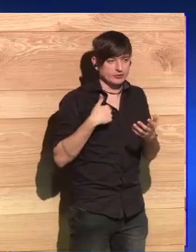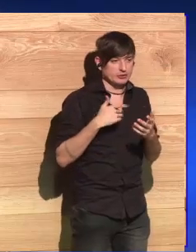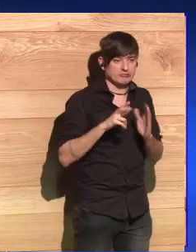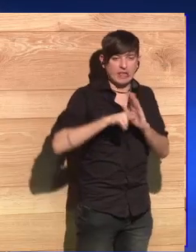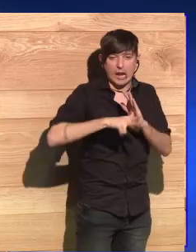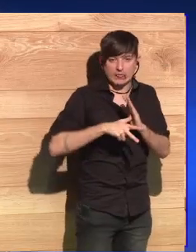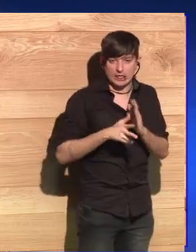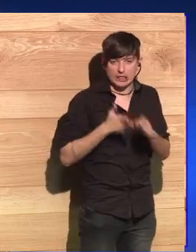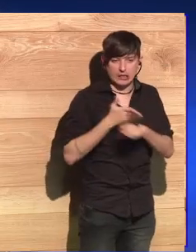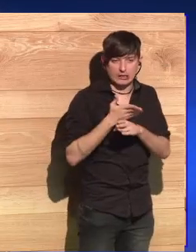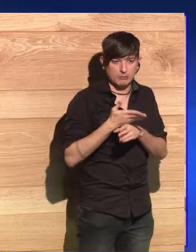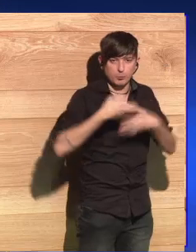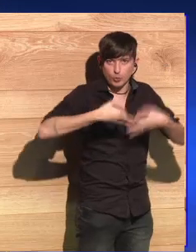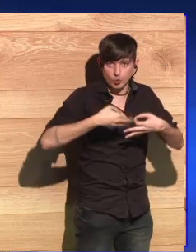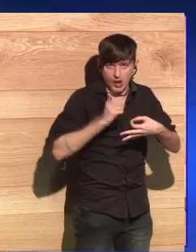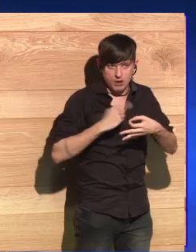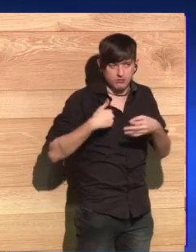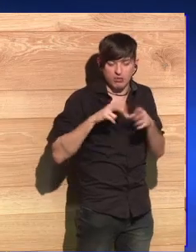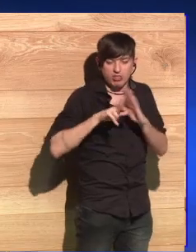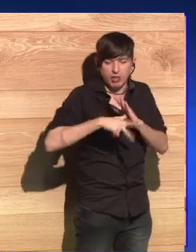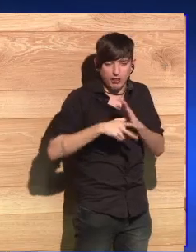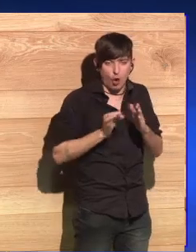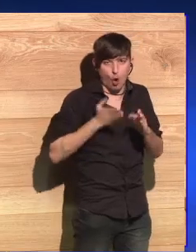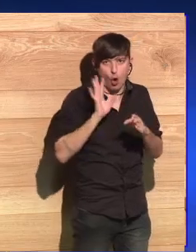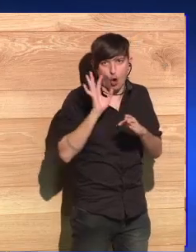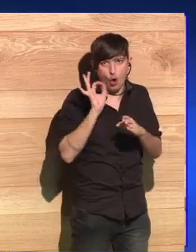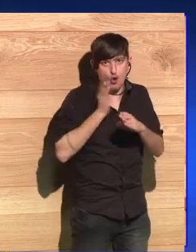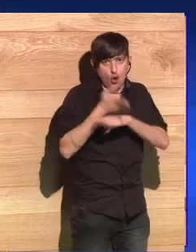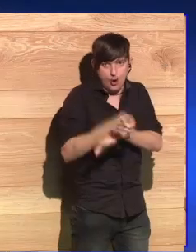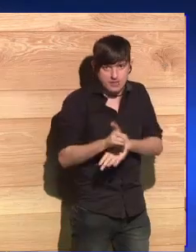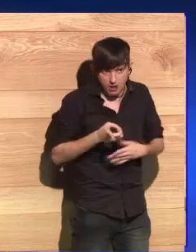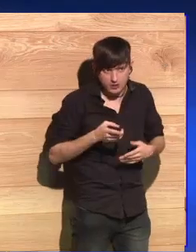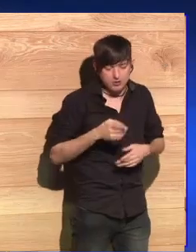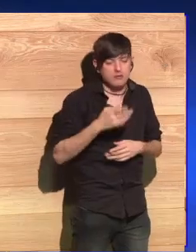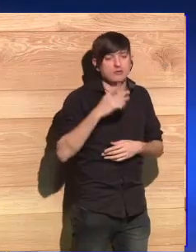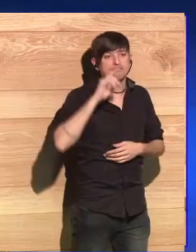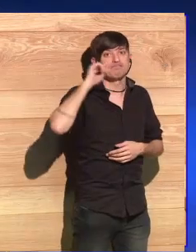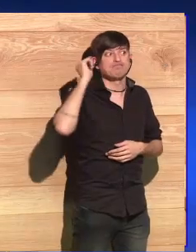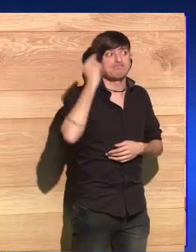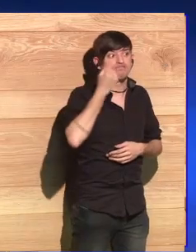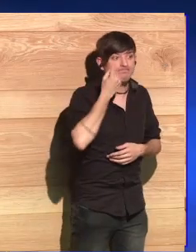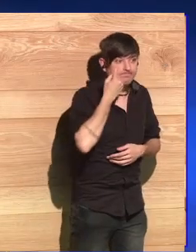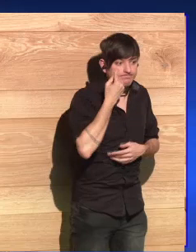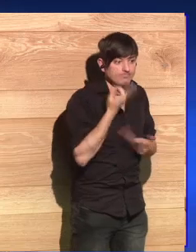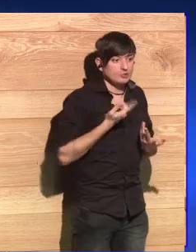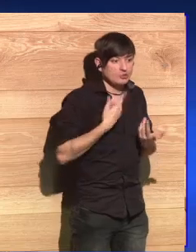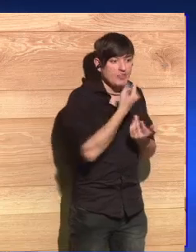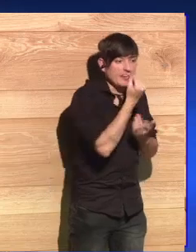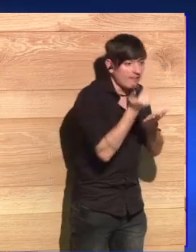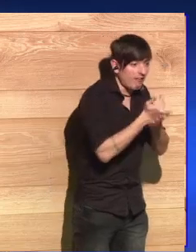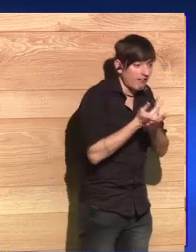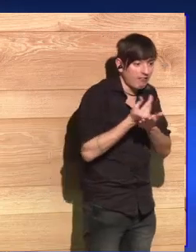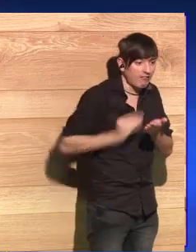the only way I could make any money to support myself was by selling drugs in these same bars where I'd been doing them before.